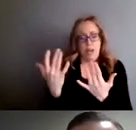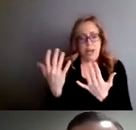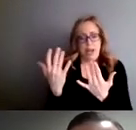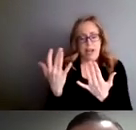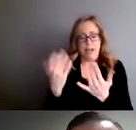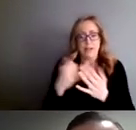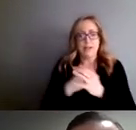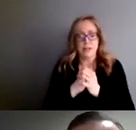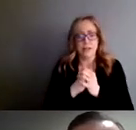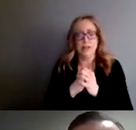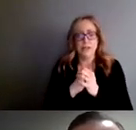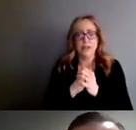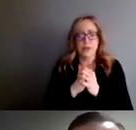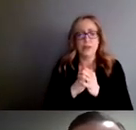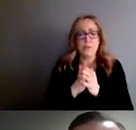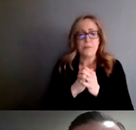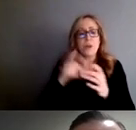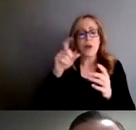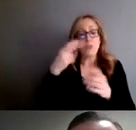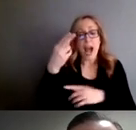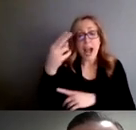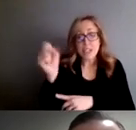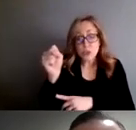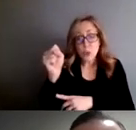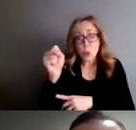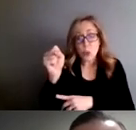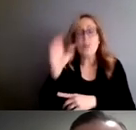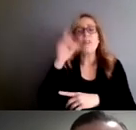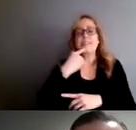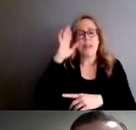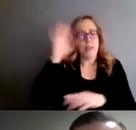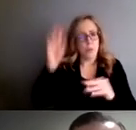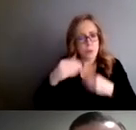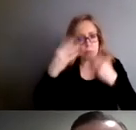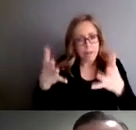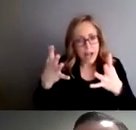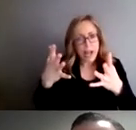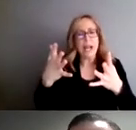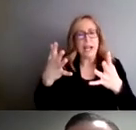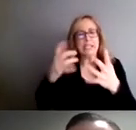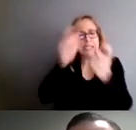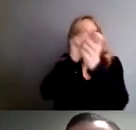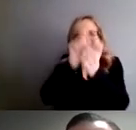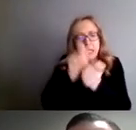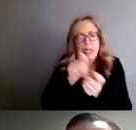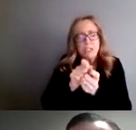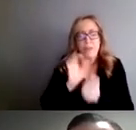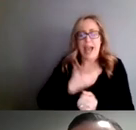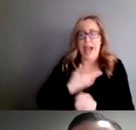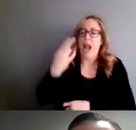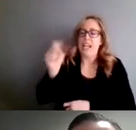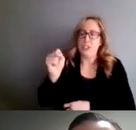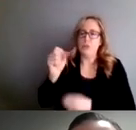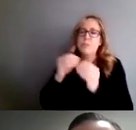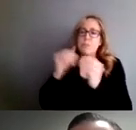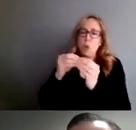on high school. They said they're going to provide additional details, but our high school is a bit unique, and I'm going to walk you